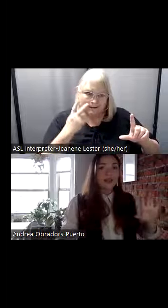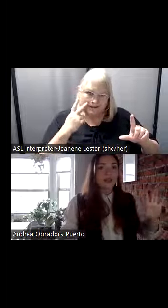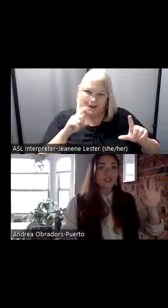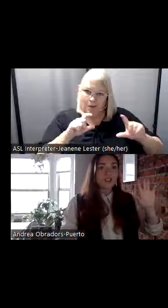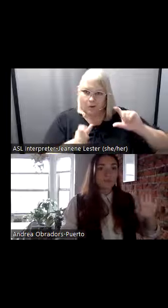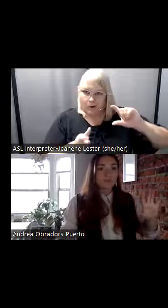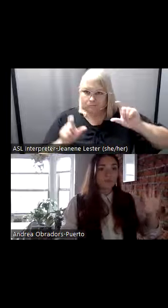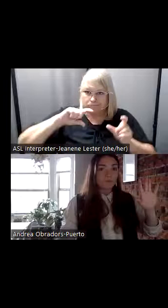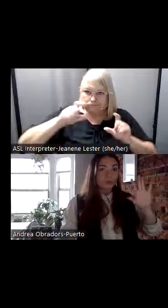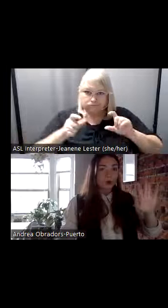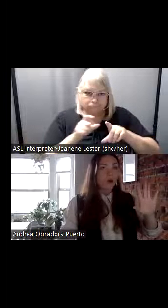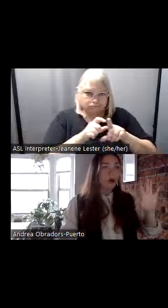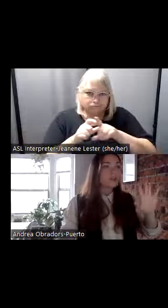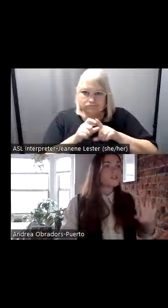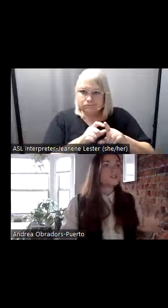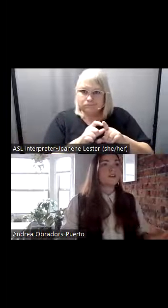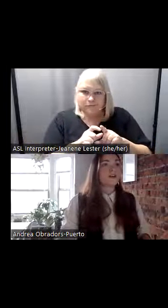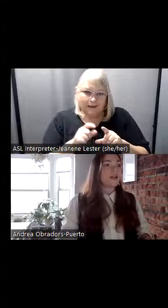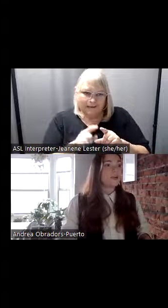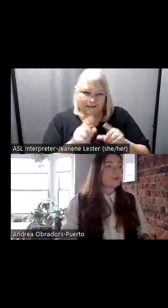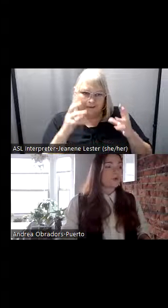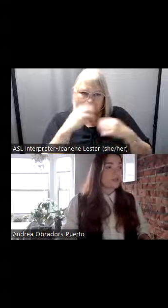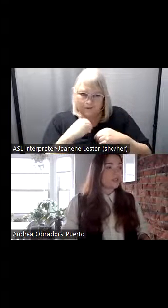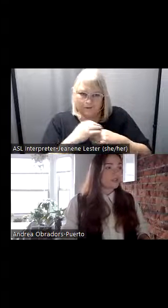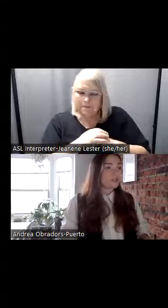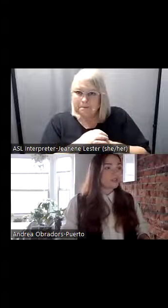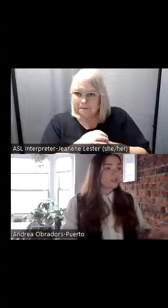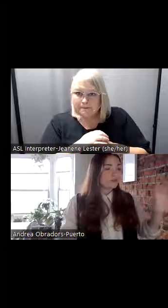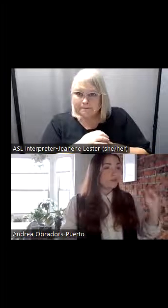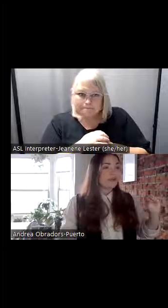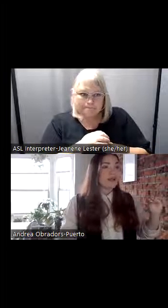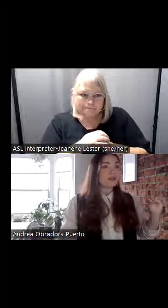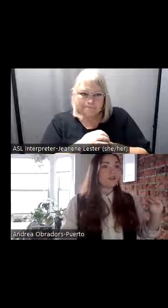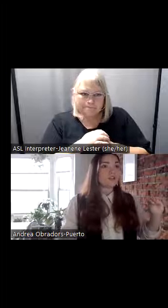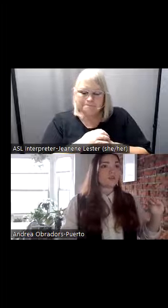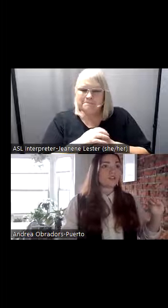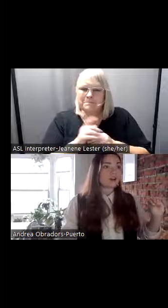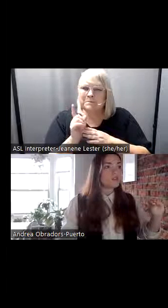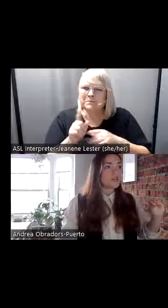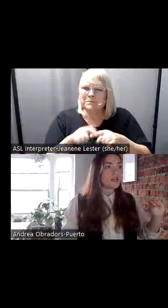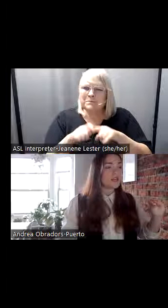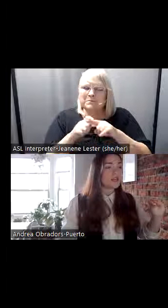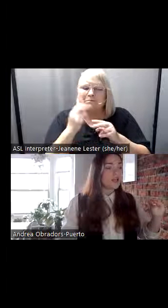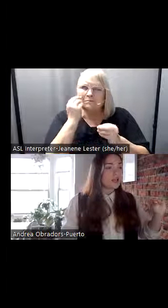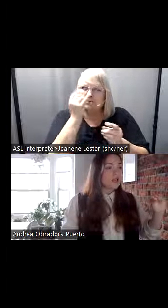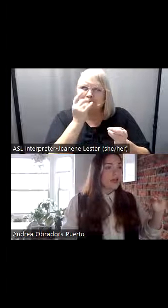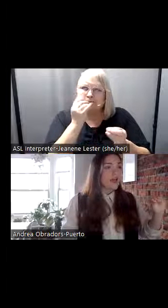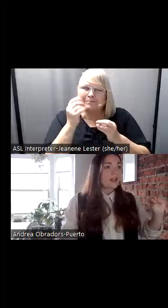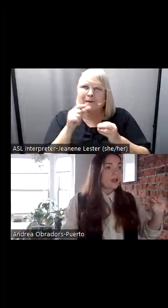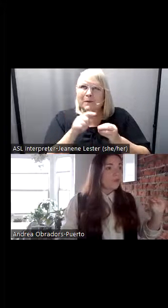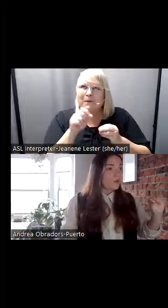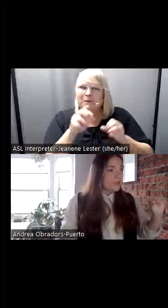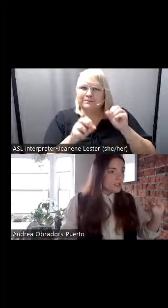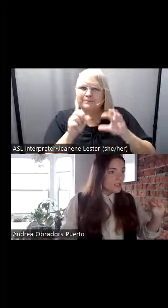Since I feel like it just paused, it's the moment to reflect on those results. And